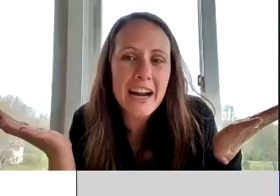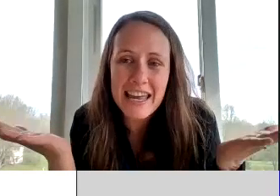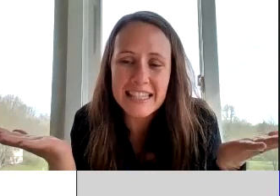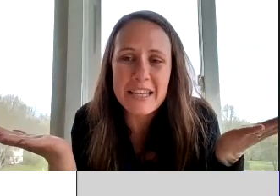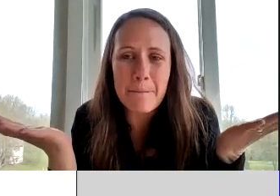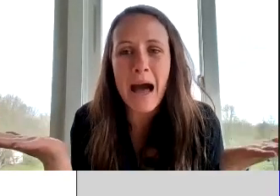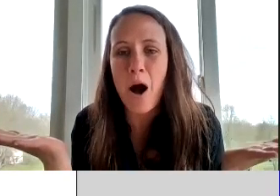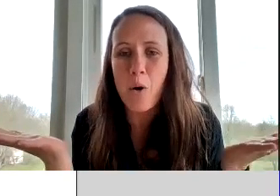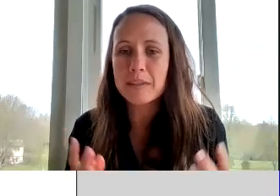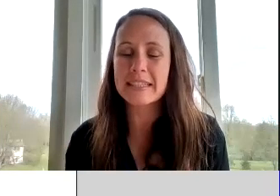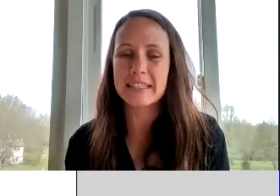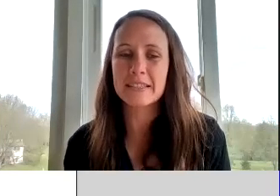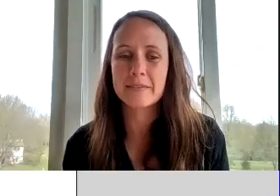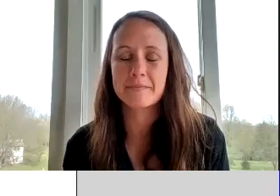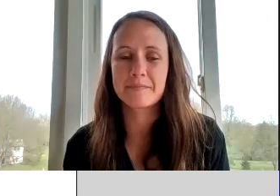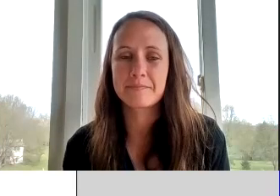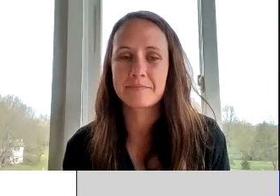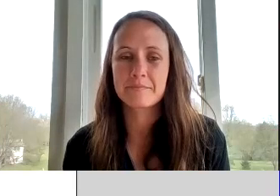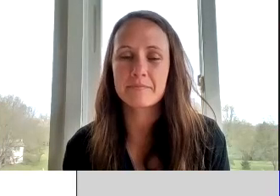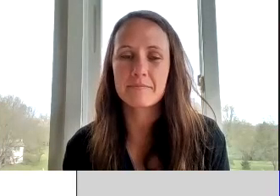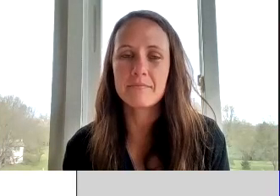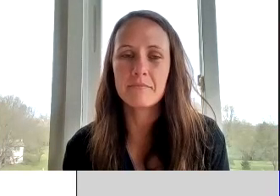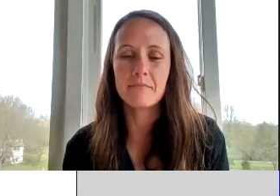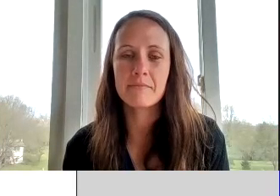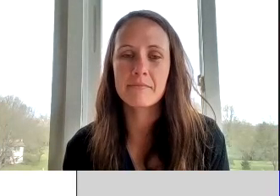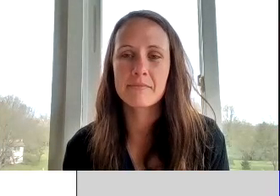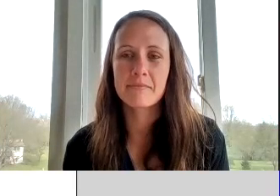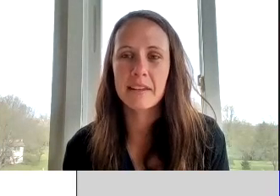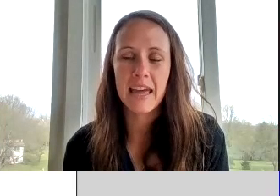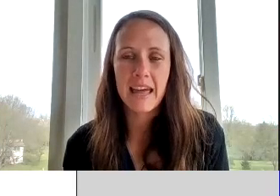Where is the mouse?